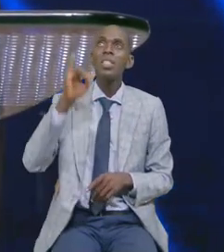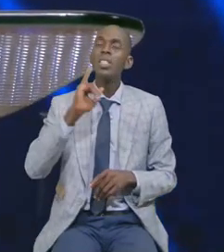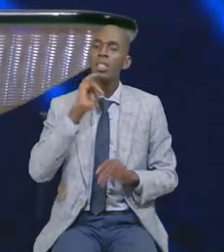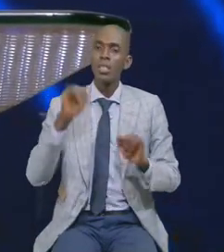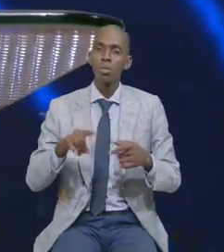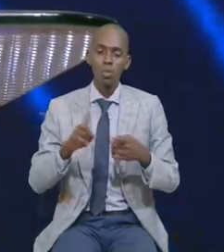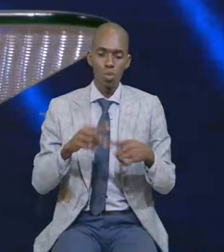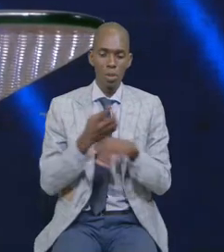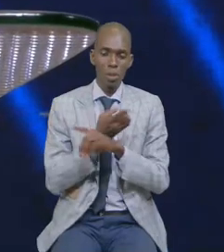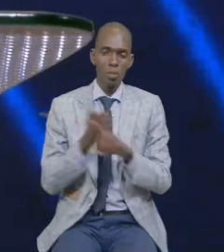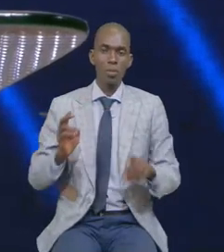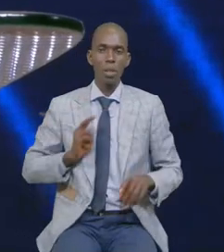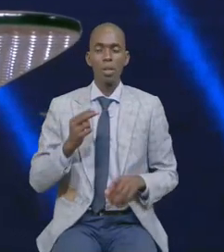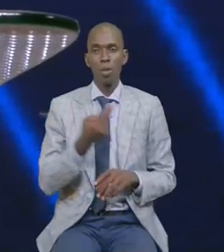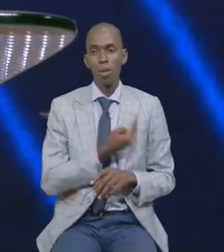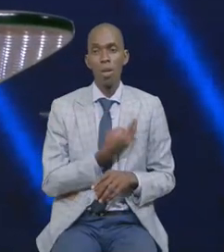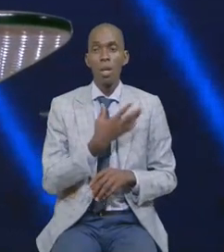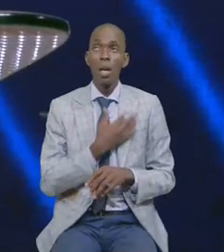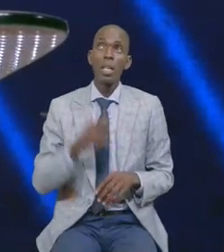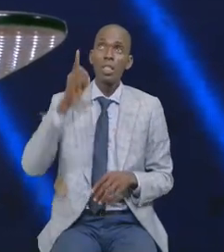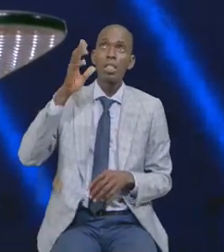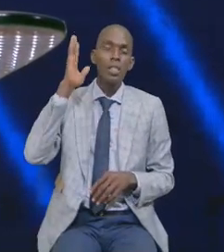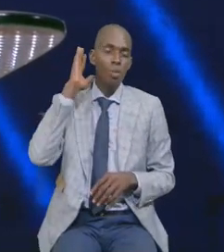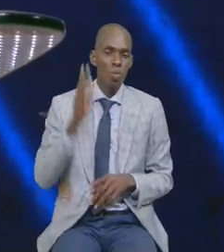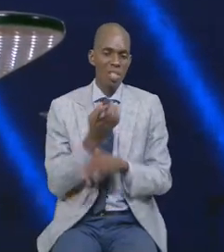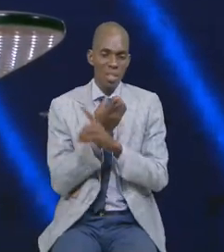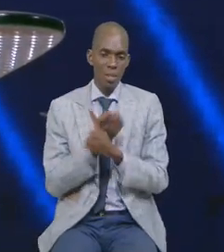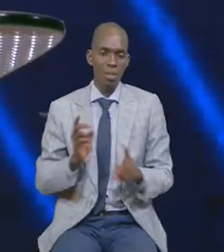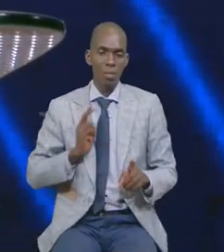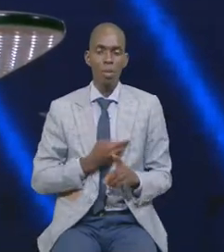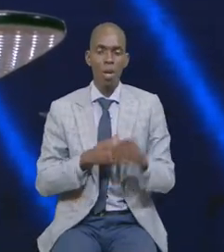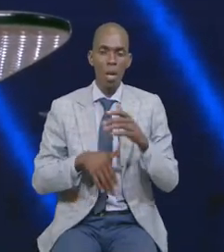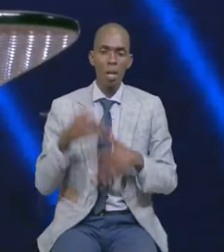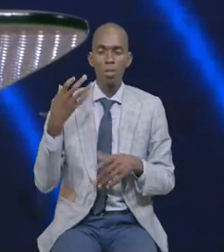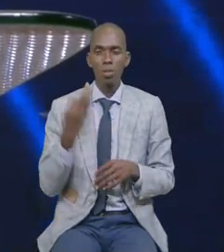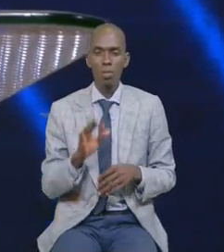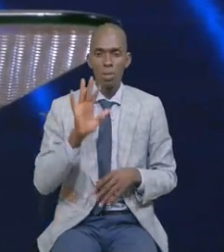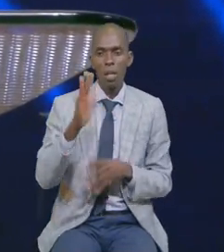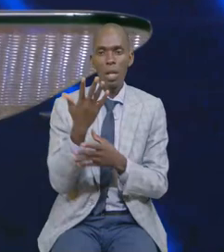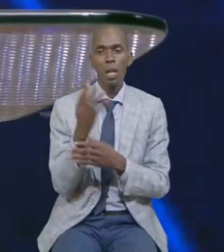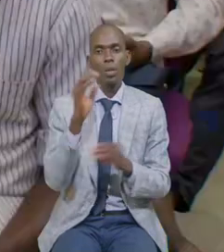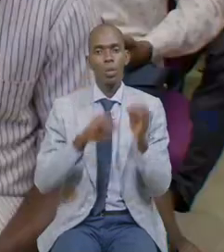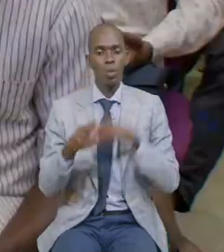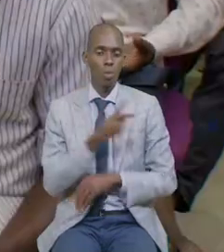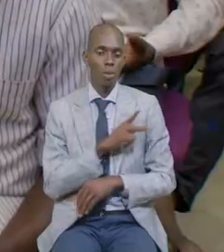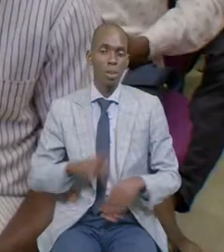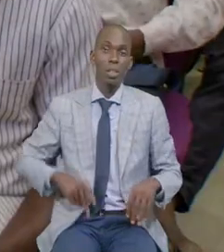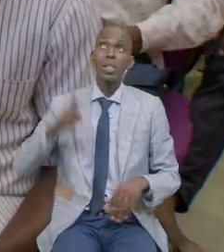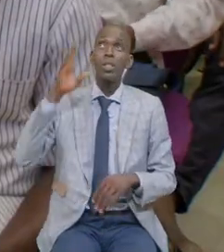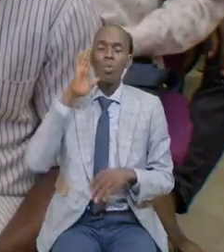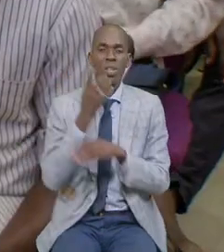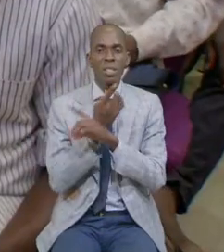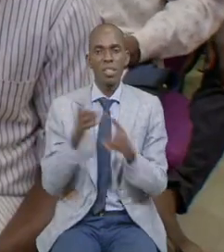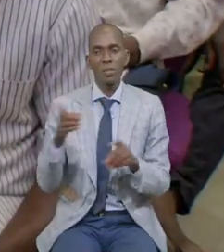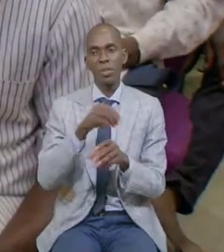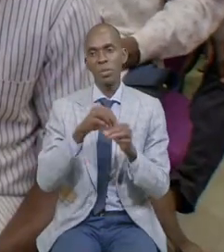he will deliver us out of thine hand, O King. He will deliver you. All